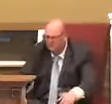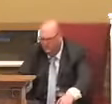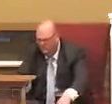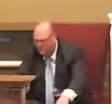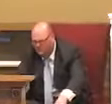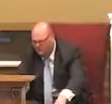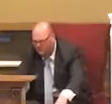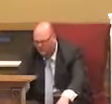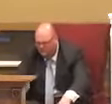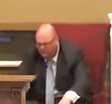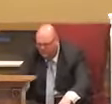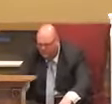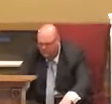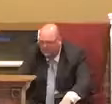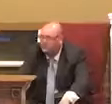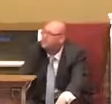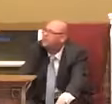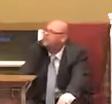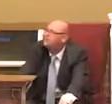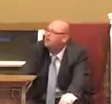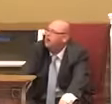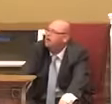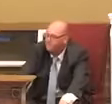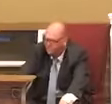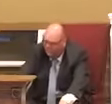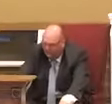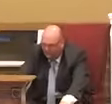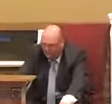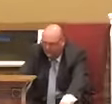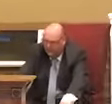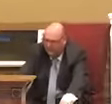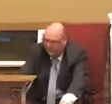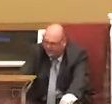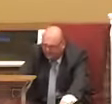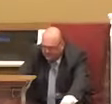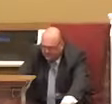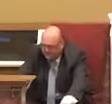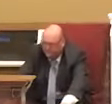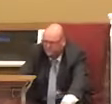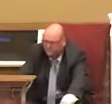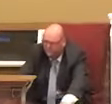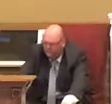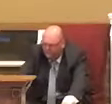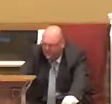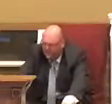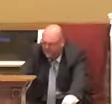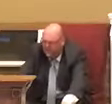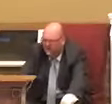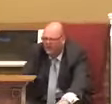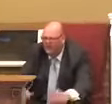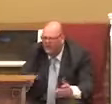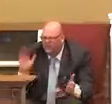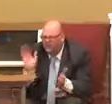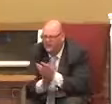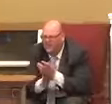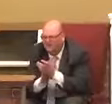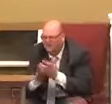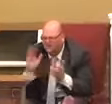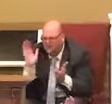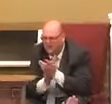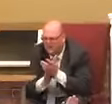Or maybe, yeah, this is a good route over here. Let's go this way. Oh, come on, hear me today. I'm telling you that there's a God that cares about you